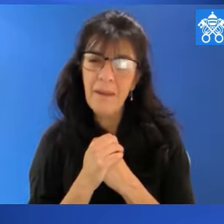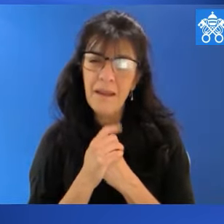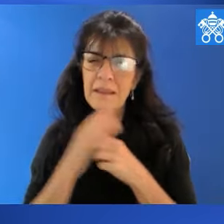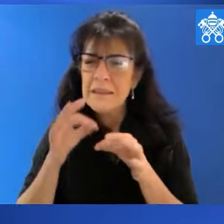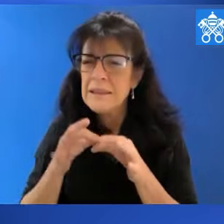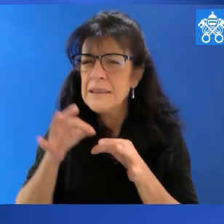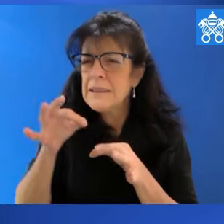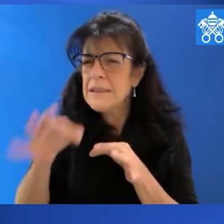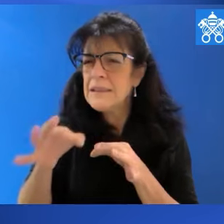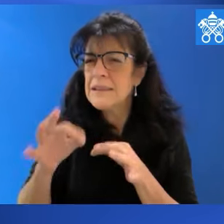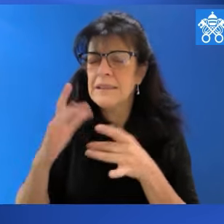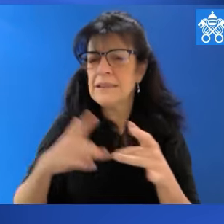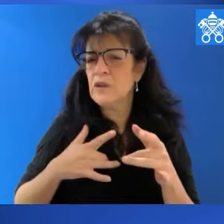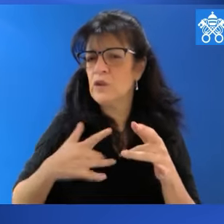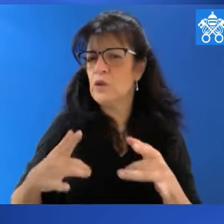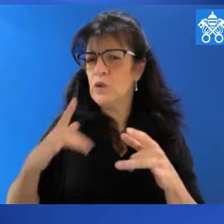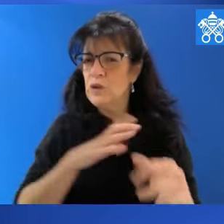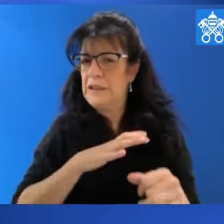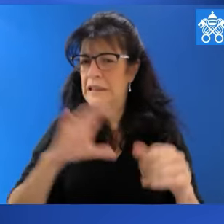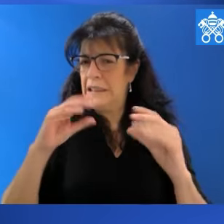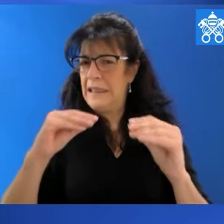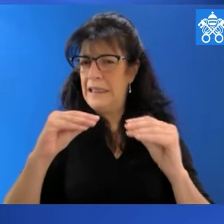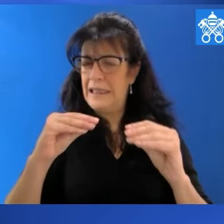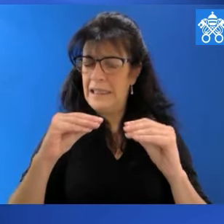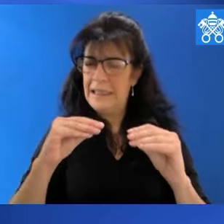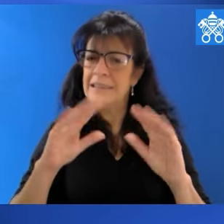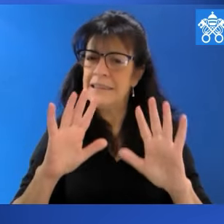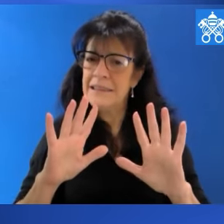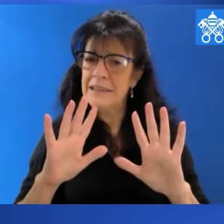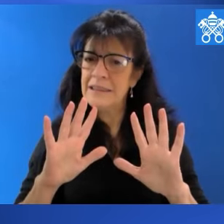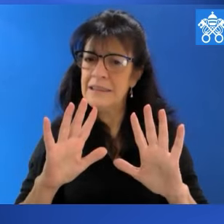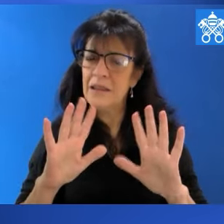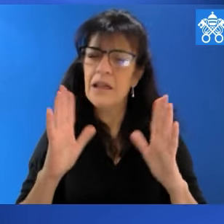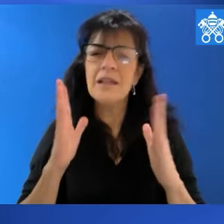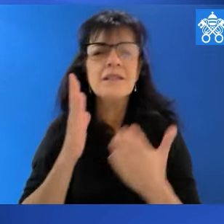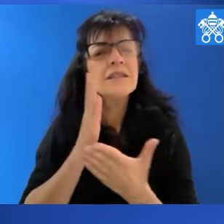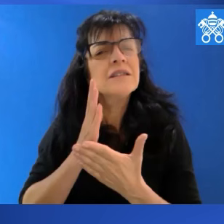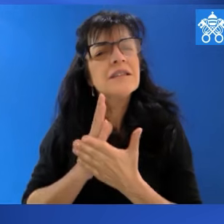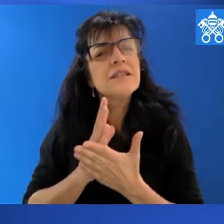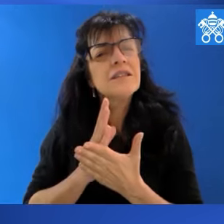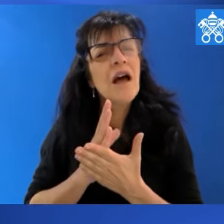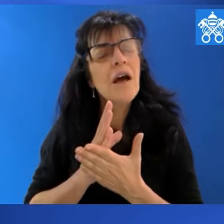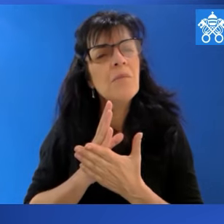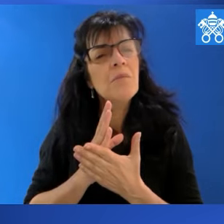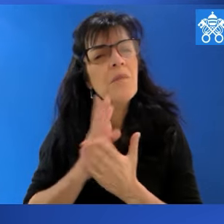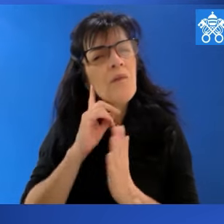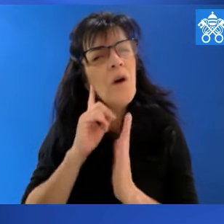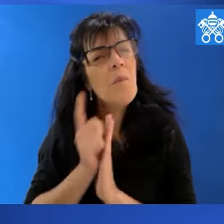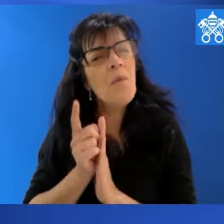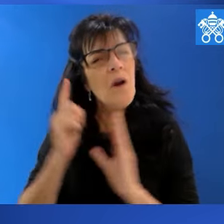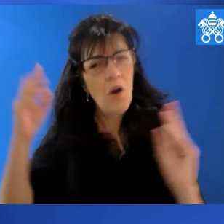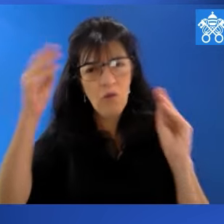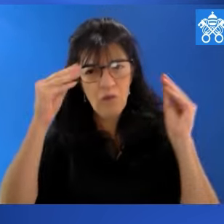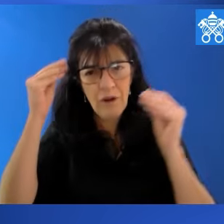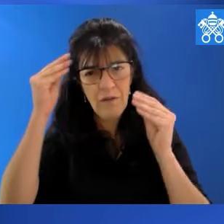postponing the usual catechesis, I would like to pause for a while with you to